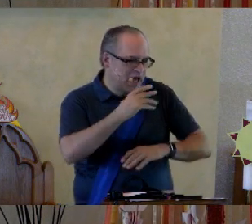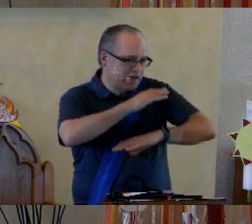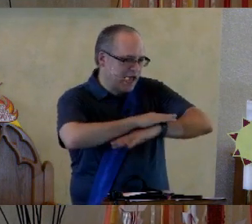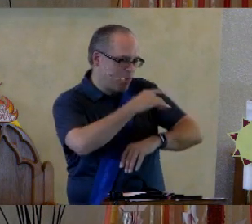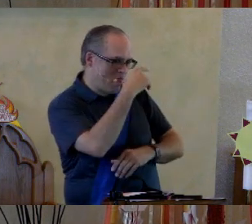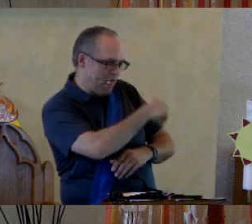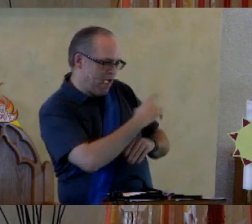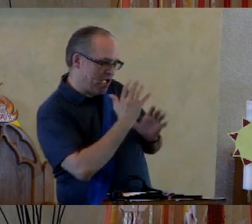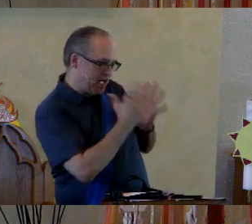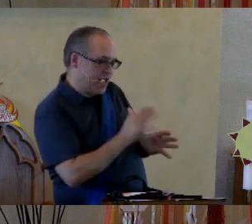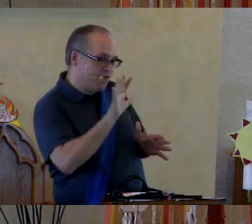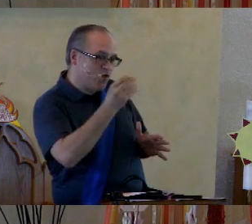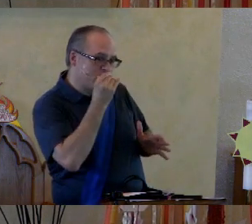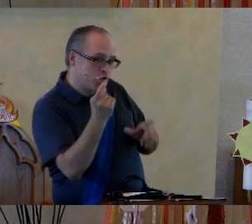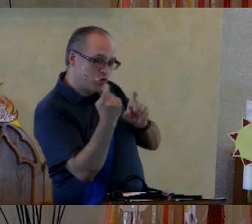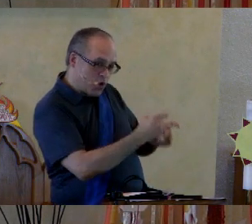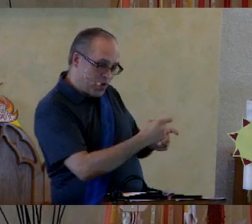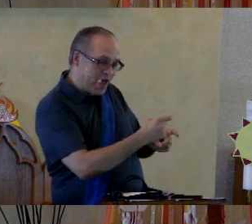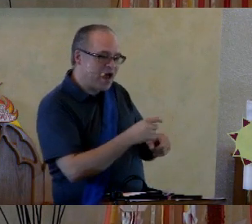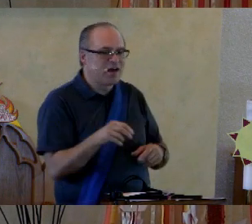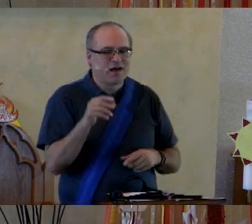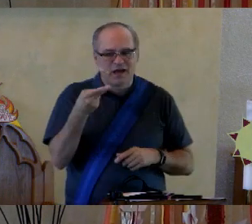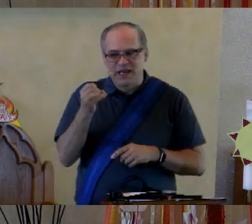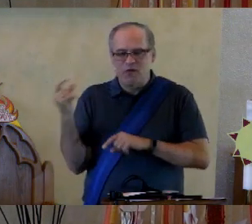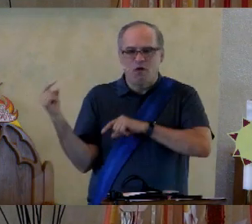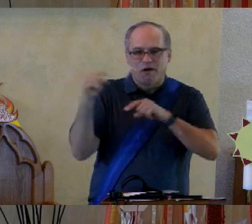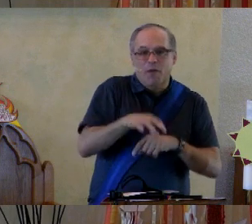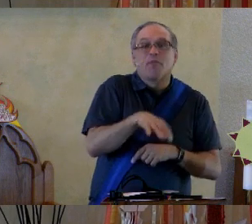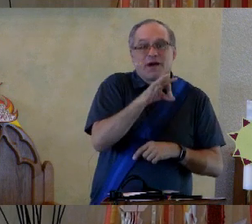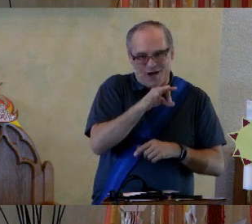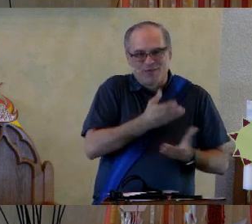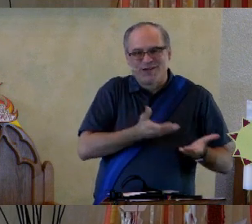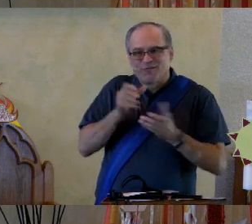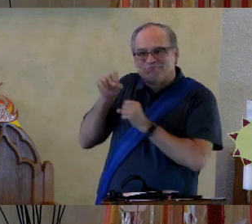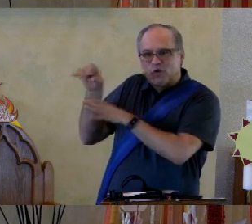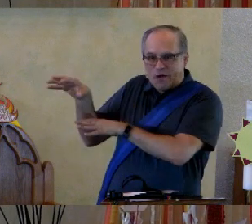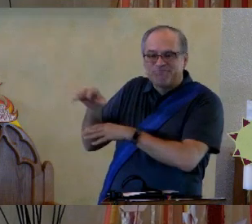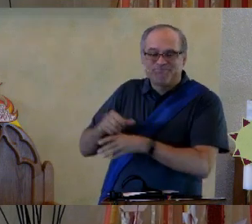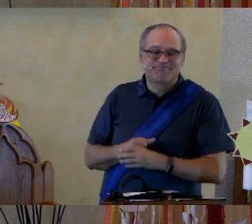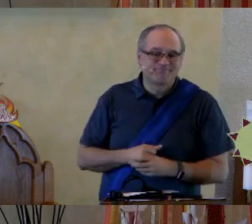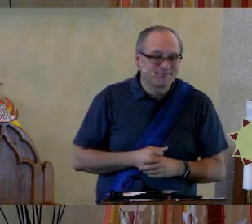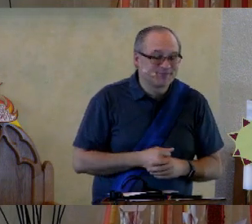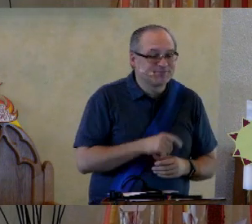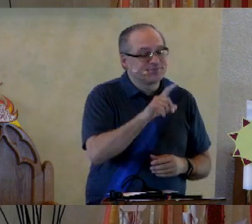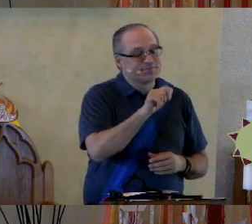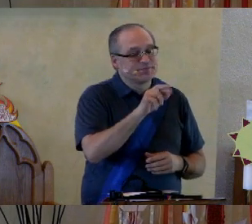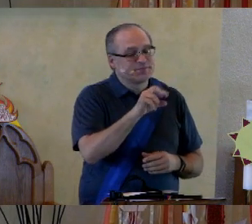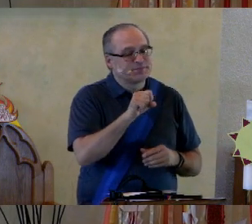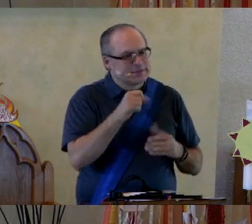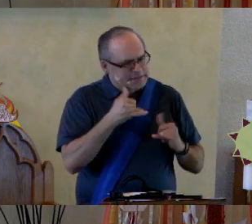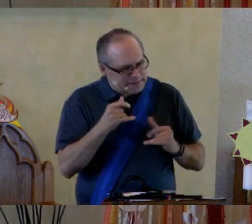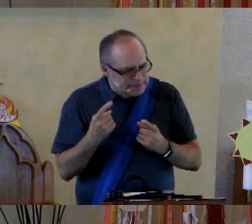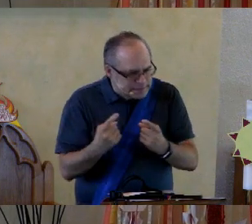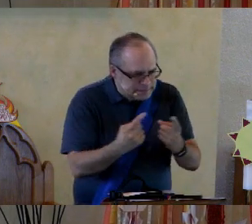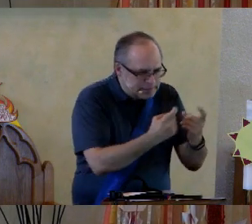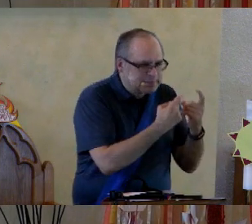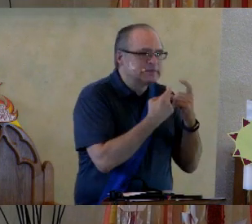it to the food bank. Lars is also looking for a few volunteers. They have in place all sorts